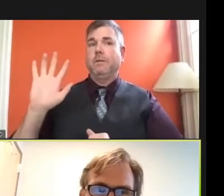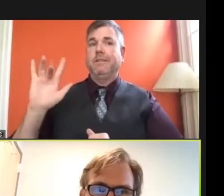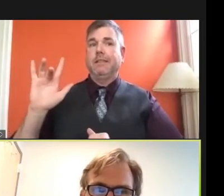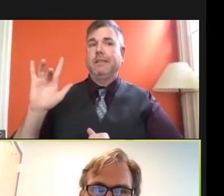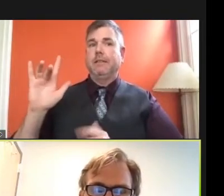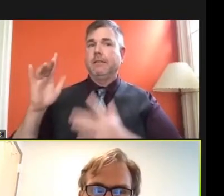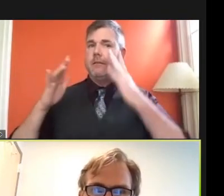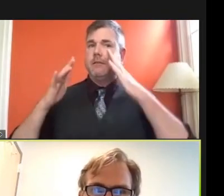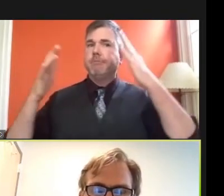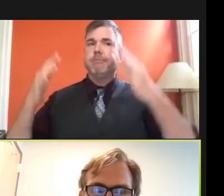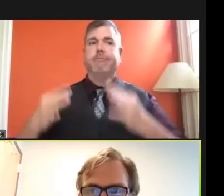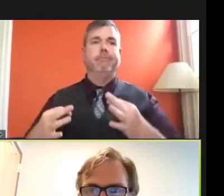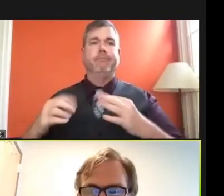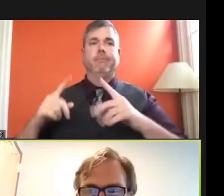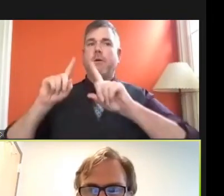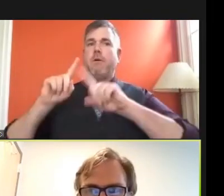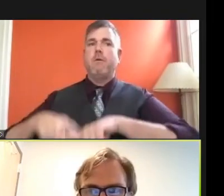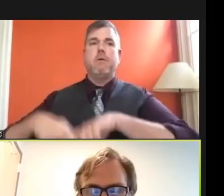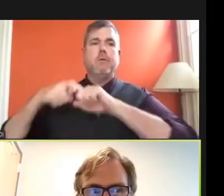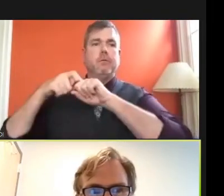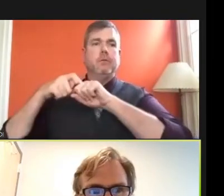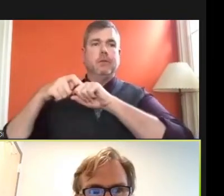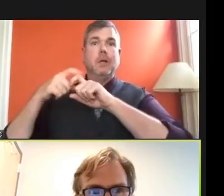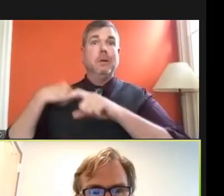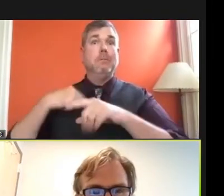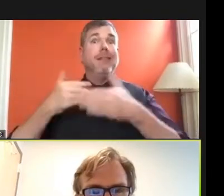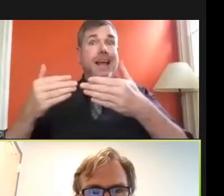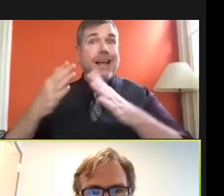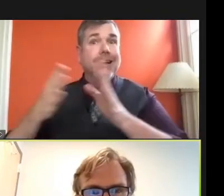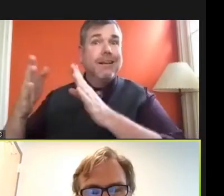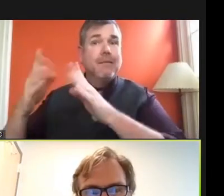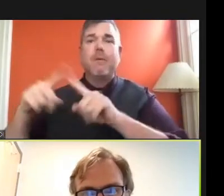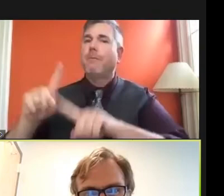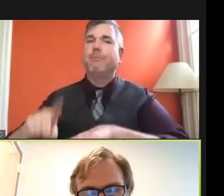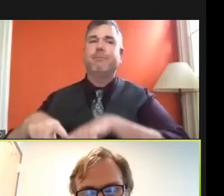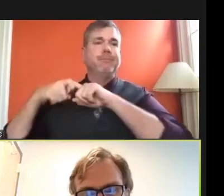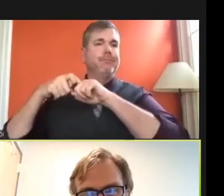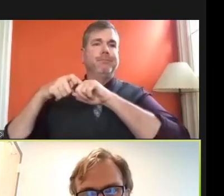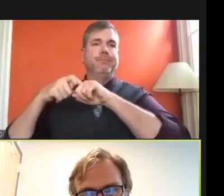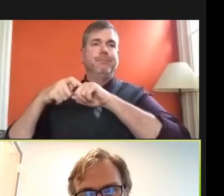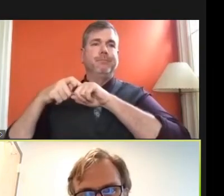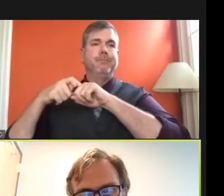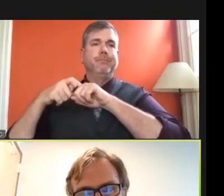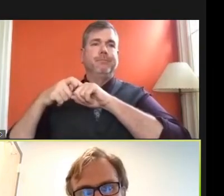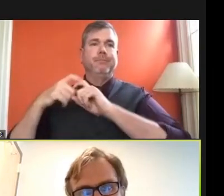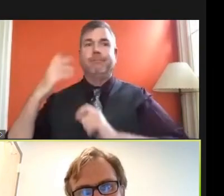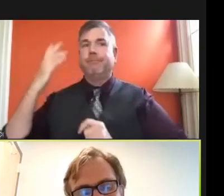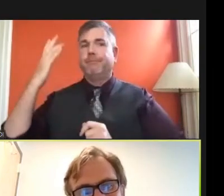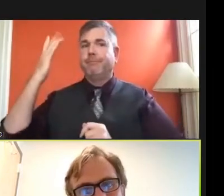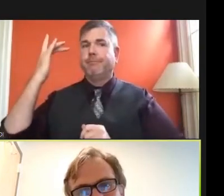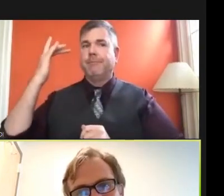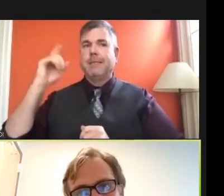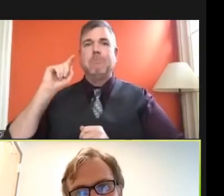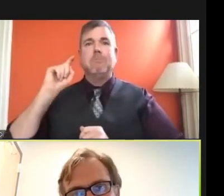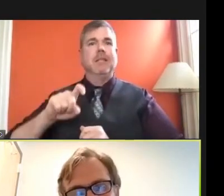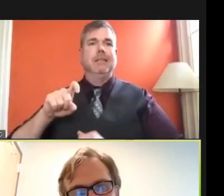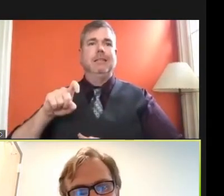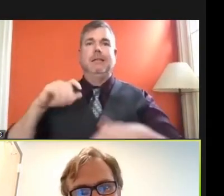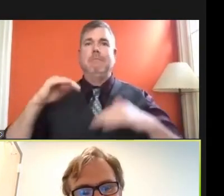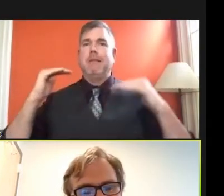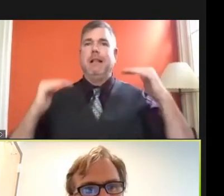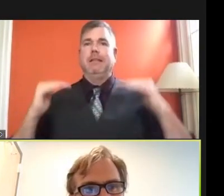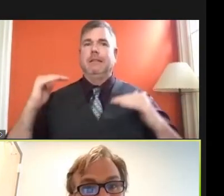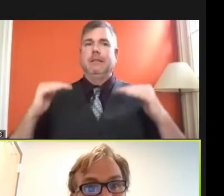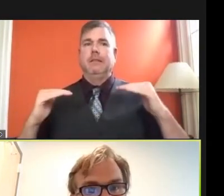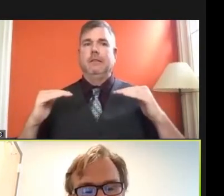29th is a reflection of that need for to balance our value of clarity